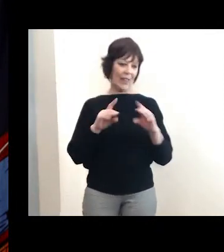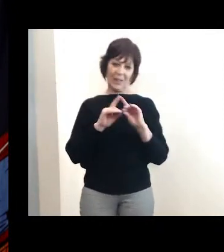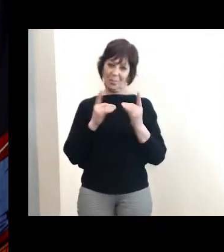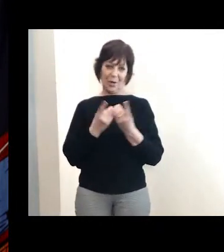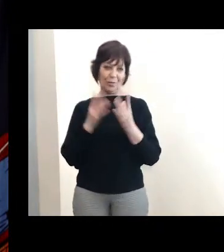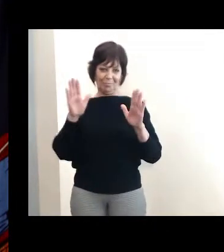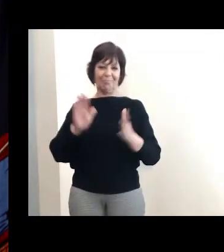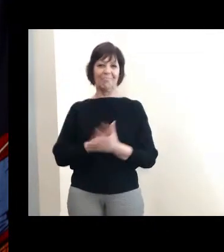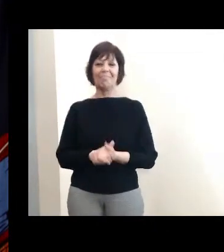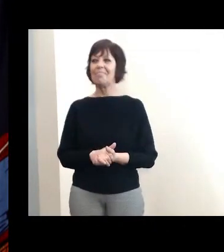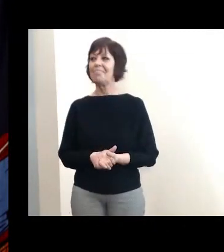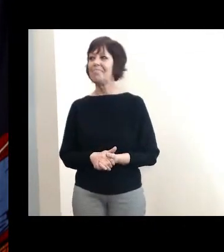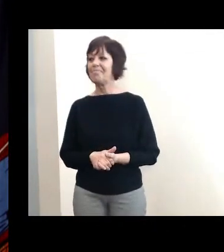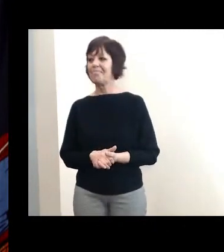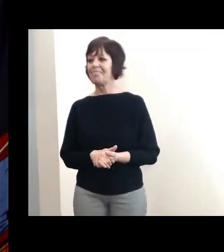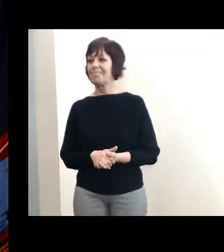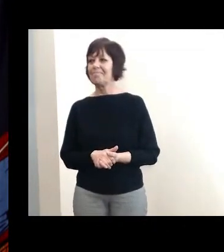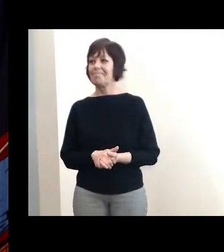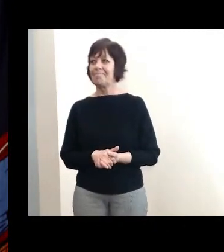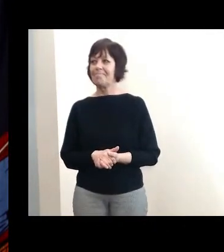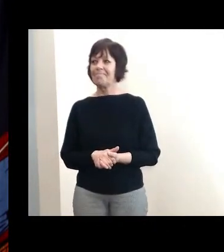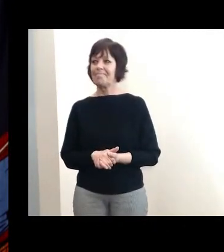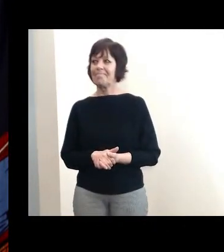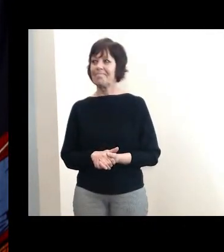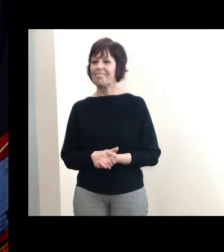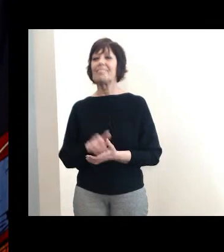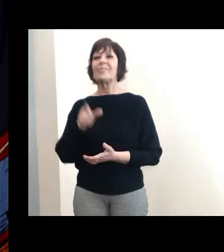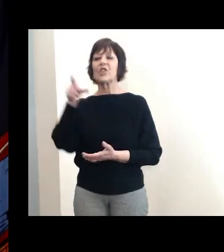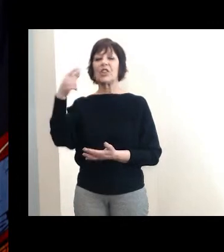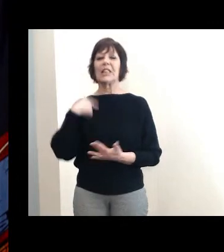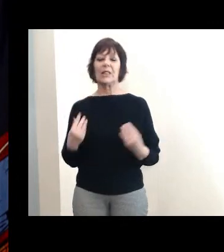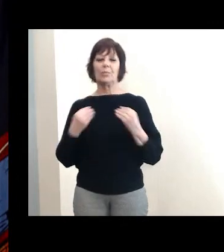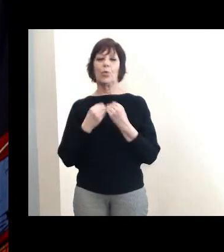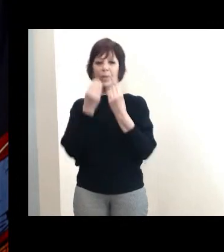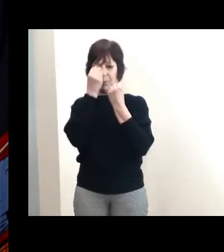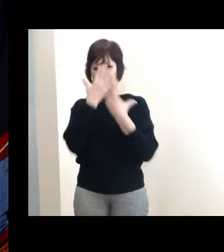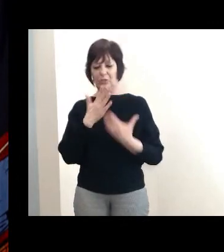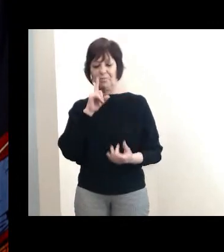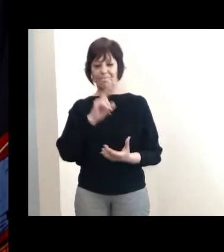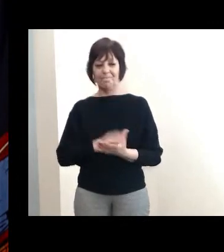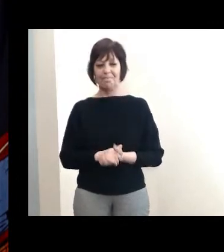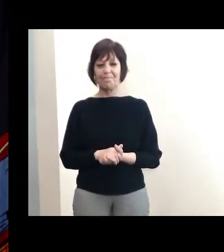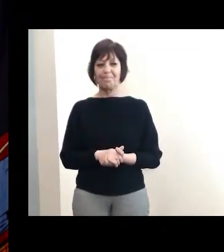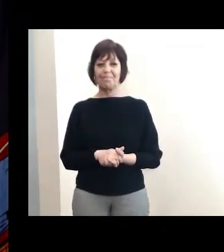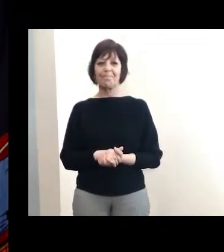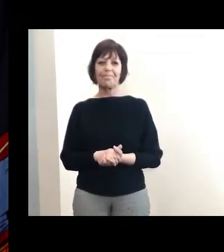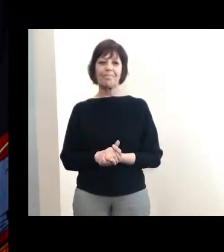primary receiver of this information, and actually she has more information than I do.